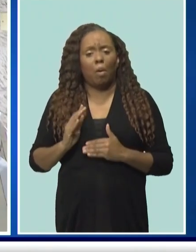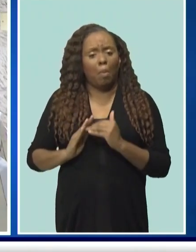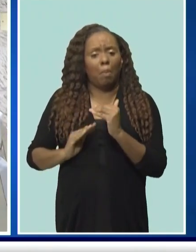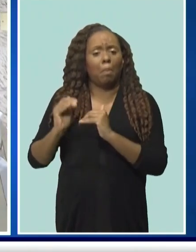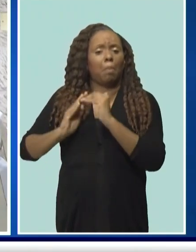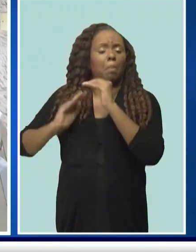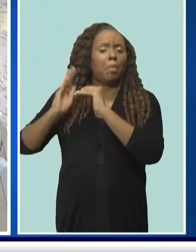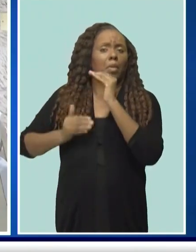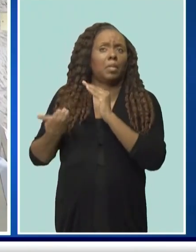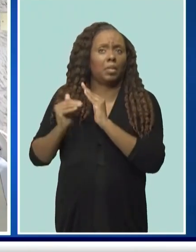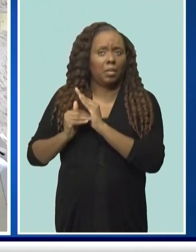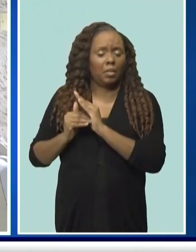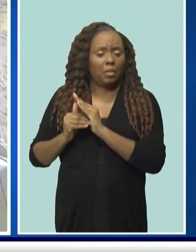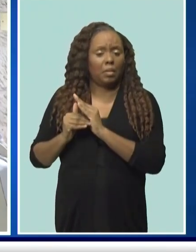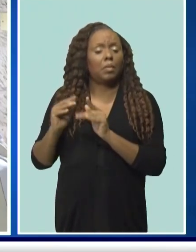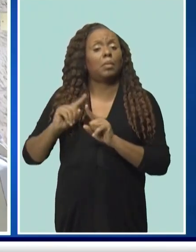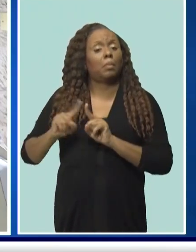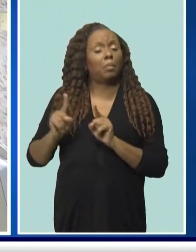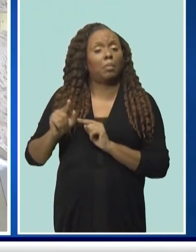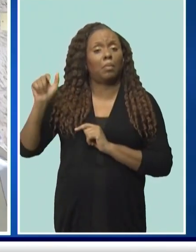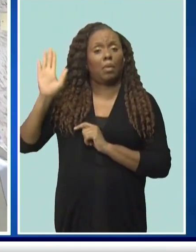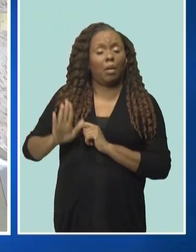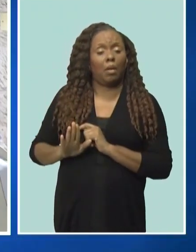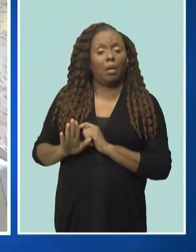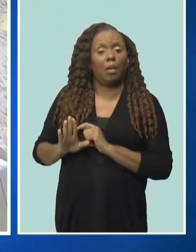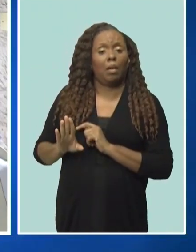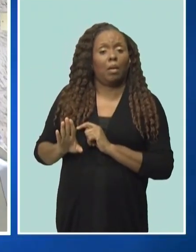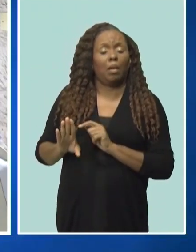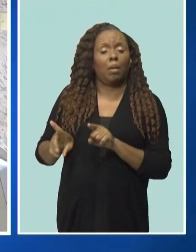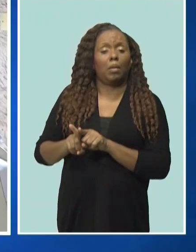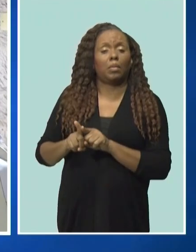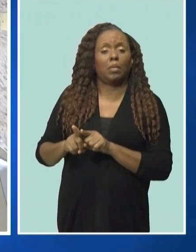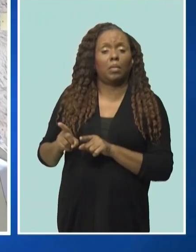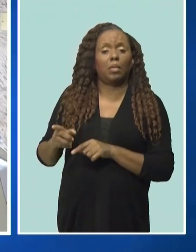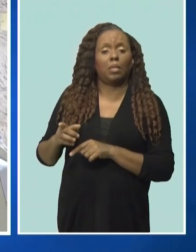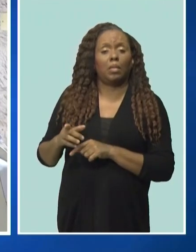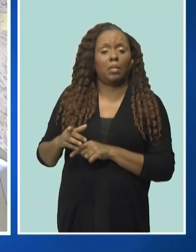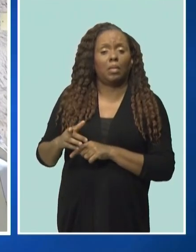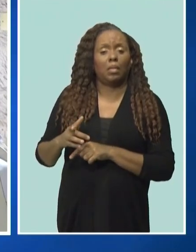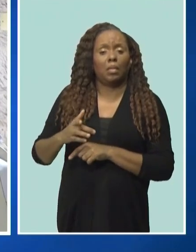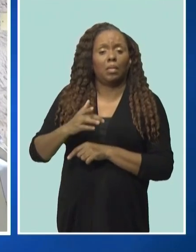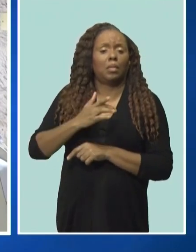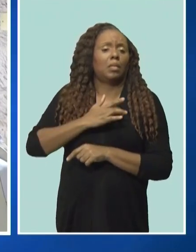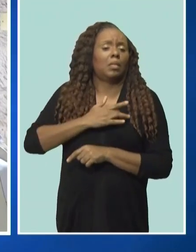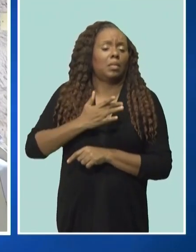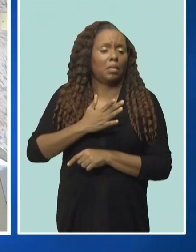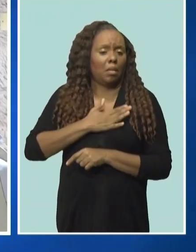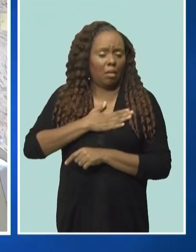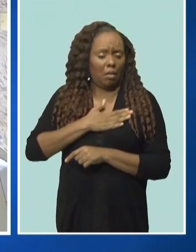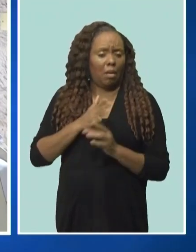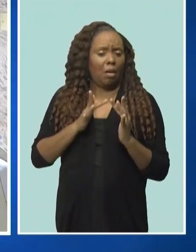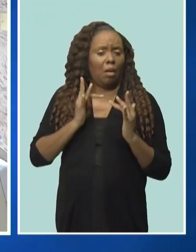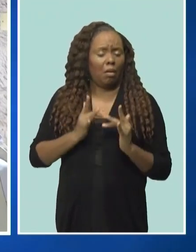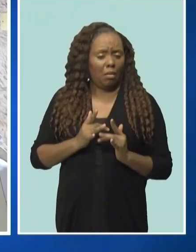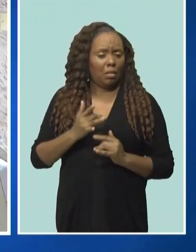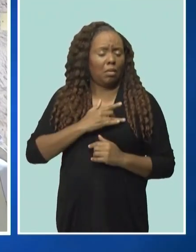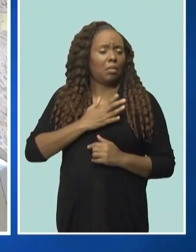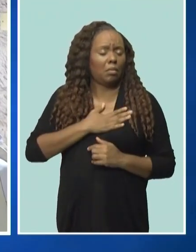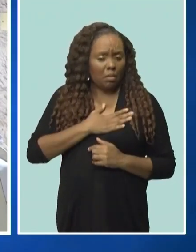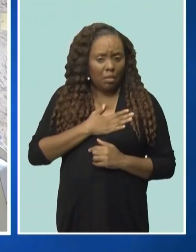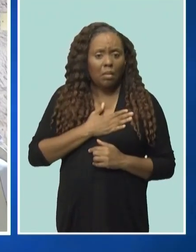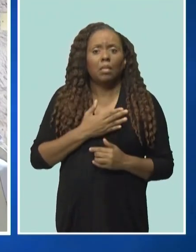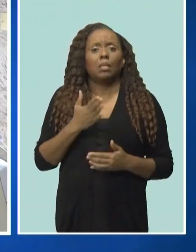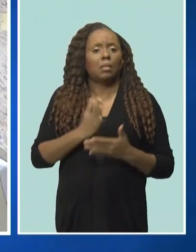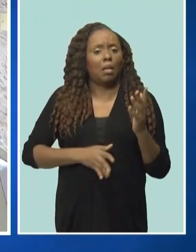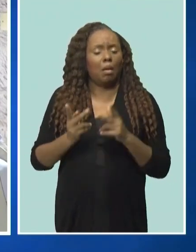acted by touching the hearts of all of us. And so the places that were extensively